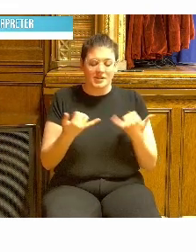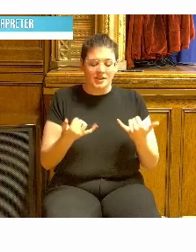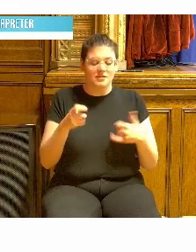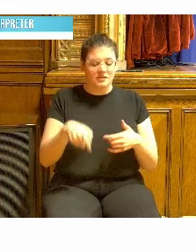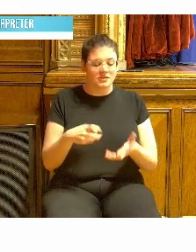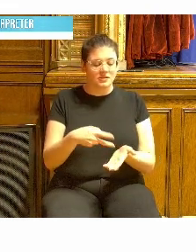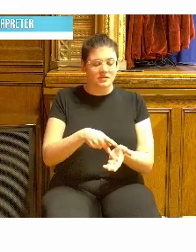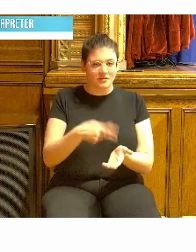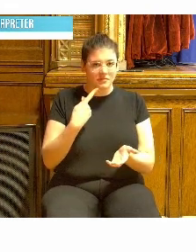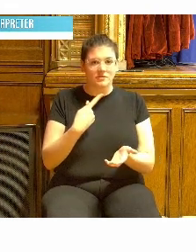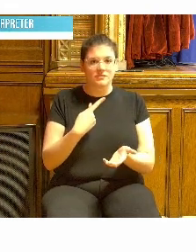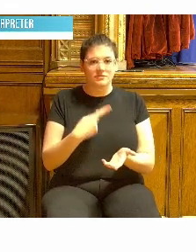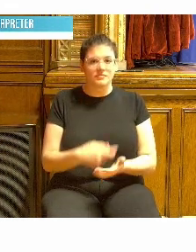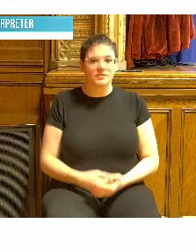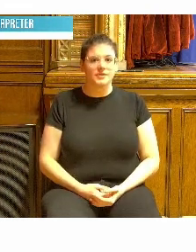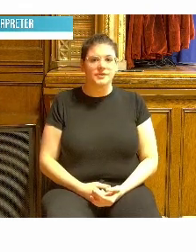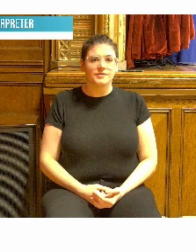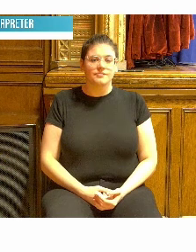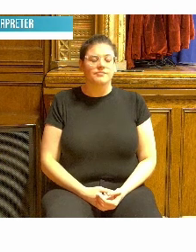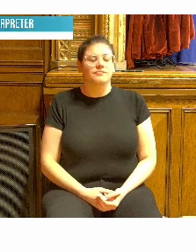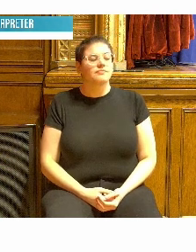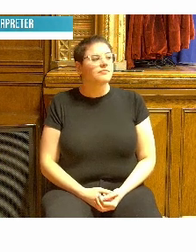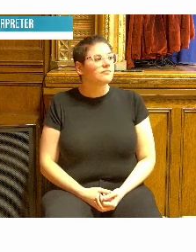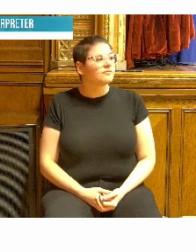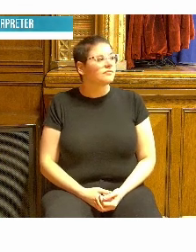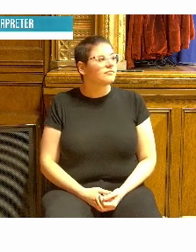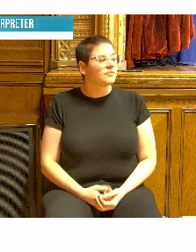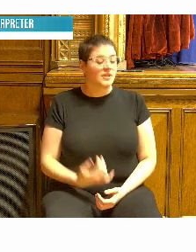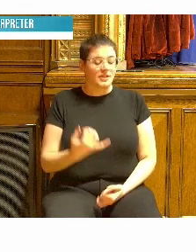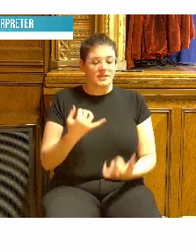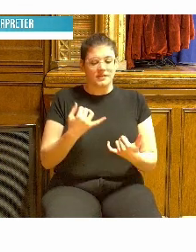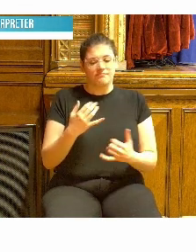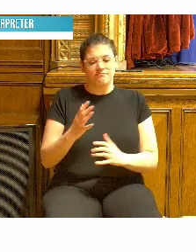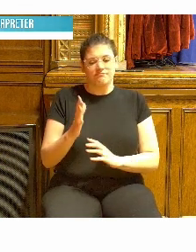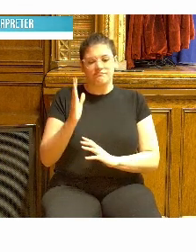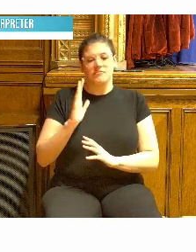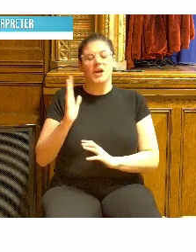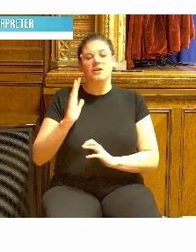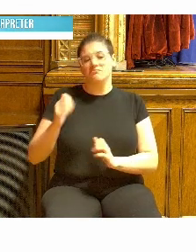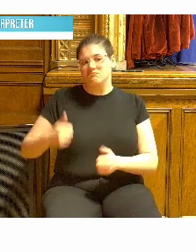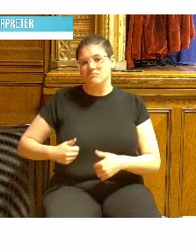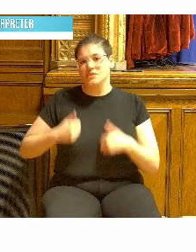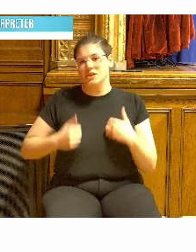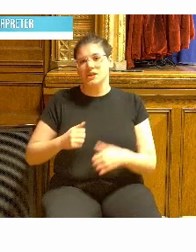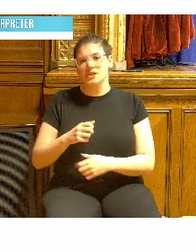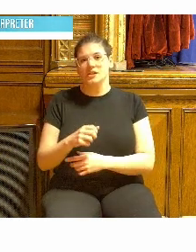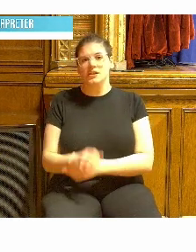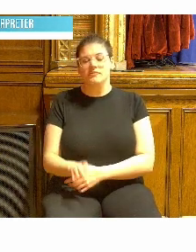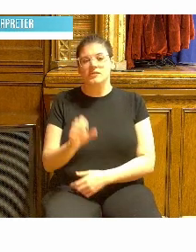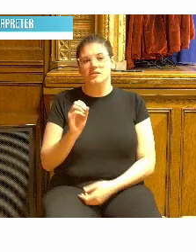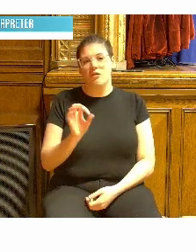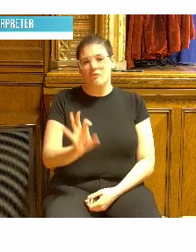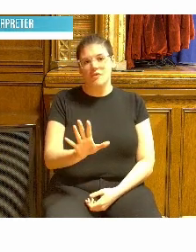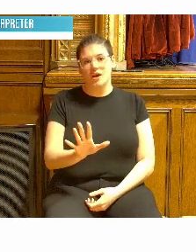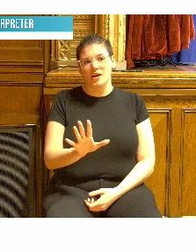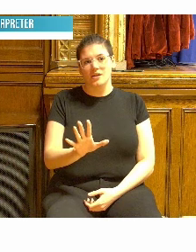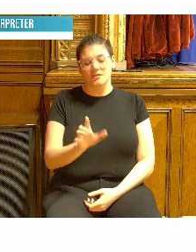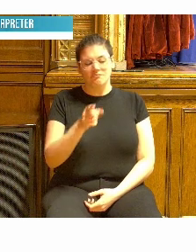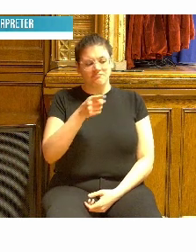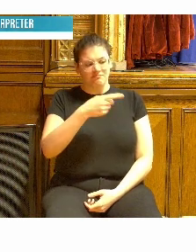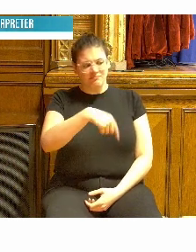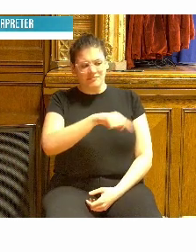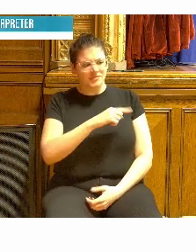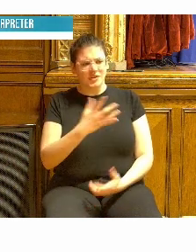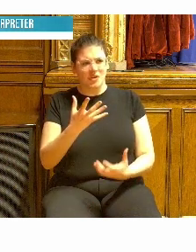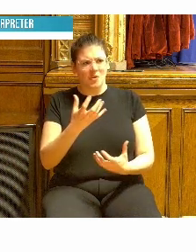As a previous residence 05, these areas where they want to fill in inner loops when